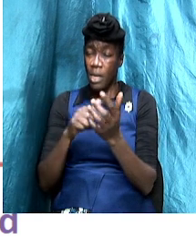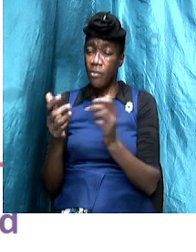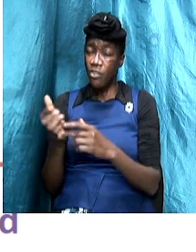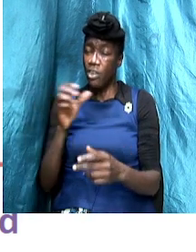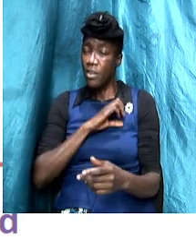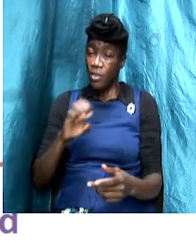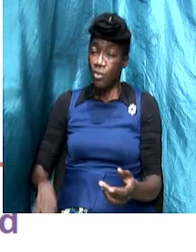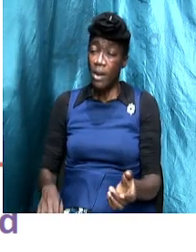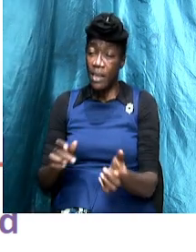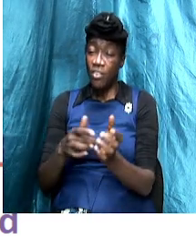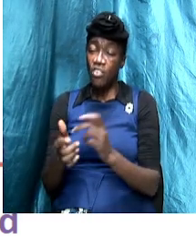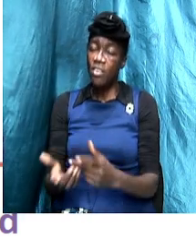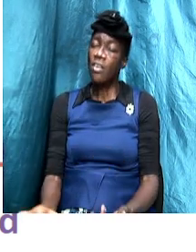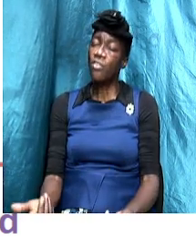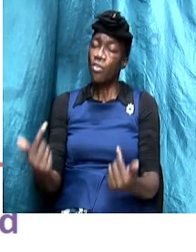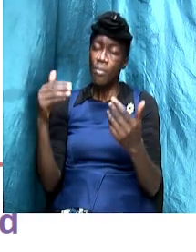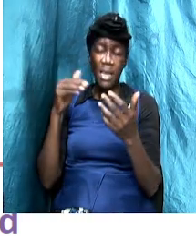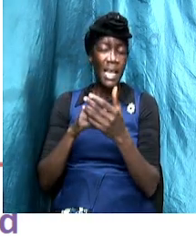is going to see him.